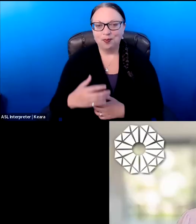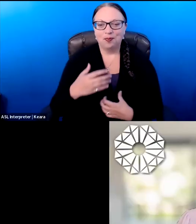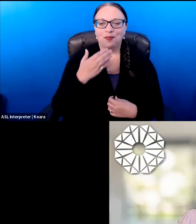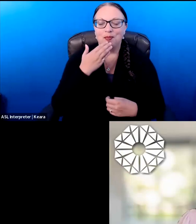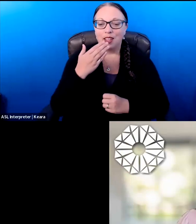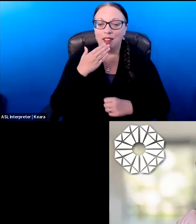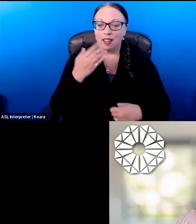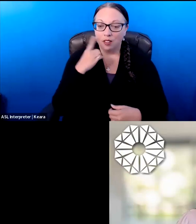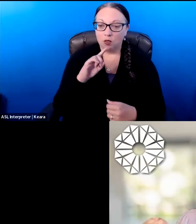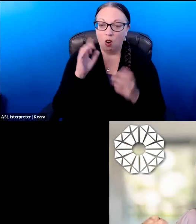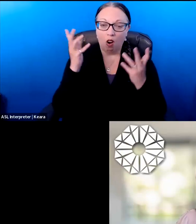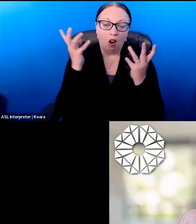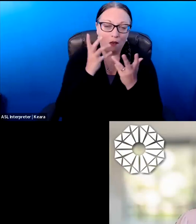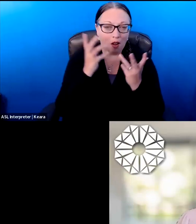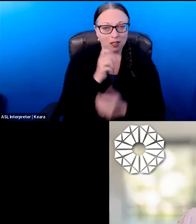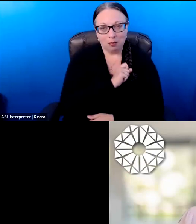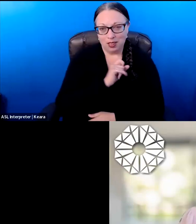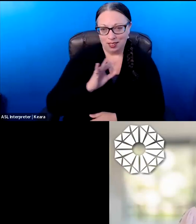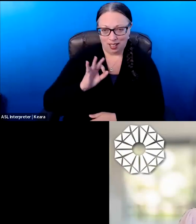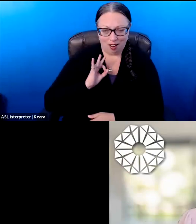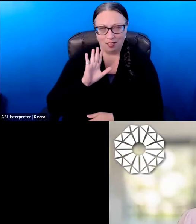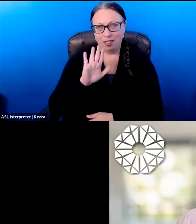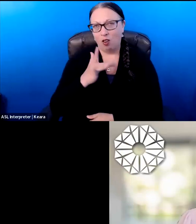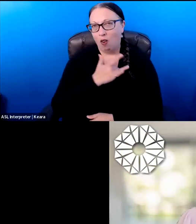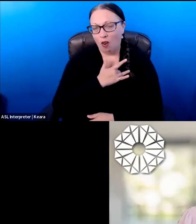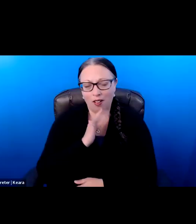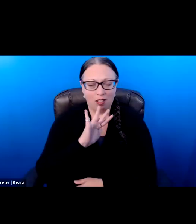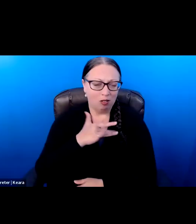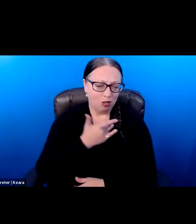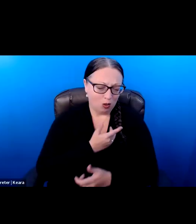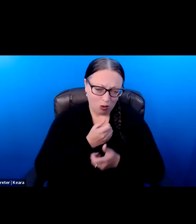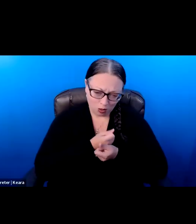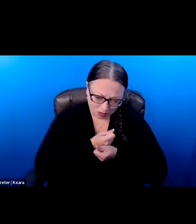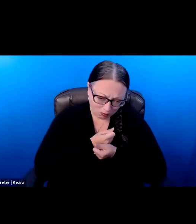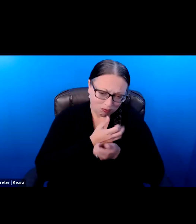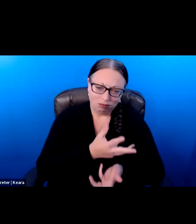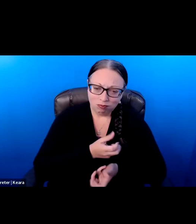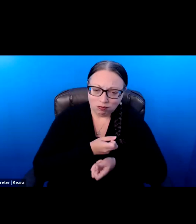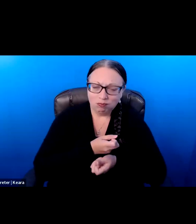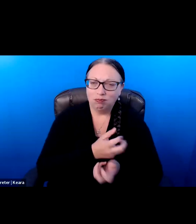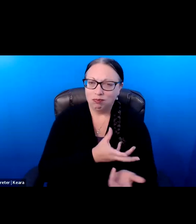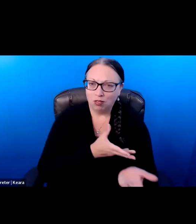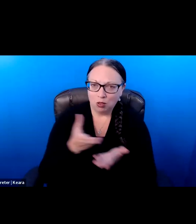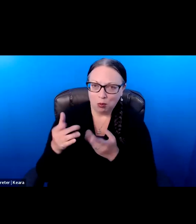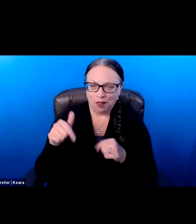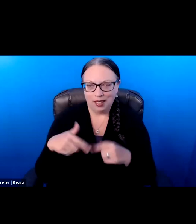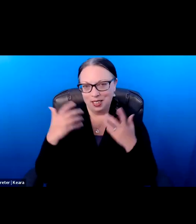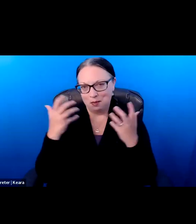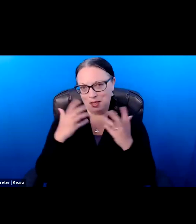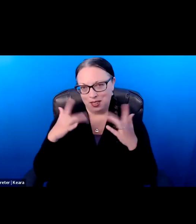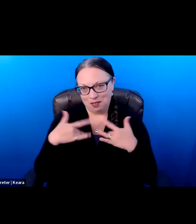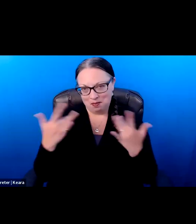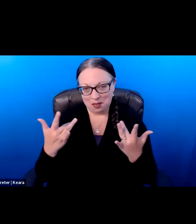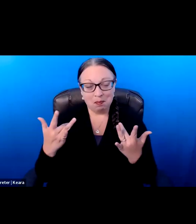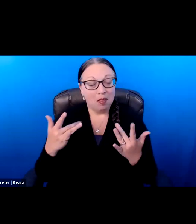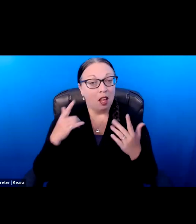has poured their hearts and souls, oh my God, to bring you an amazing event. I hope it fills your heart.